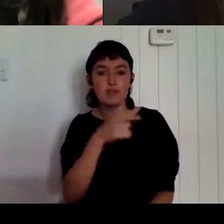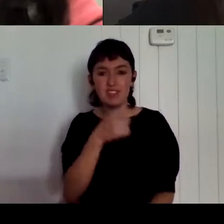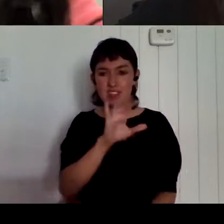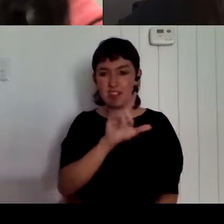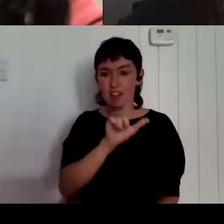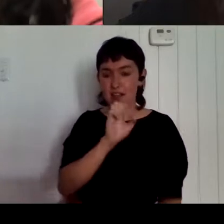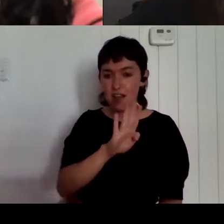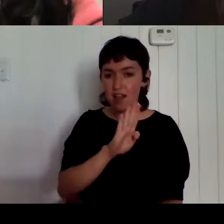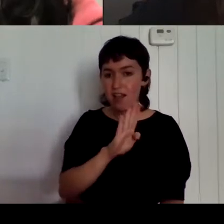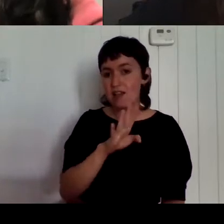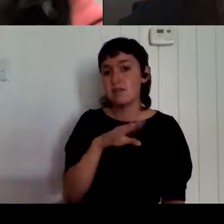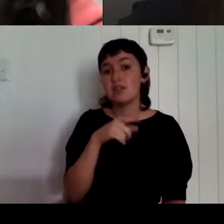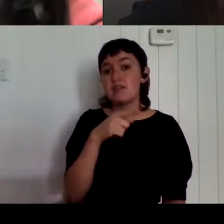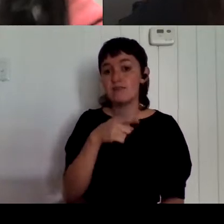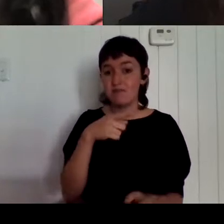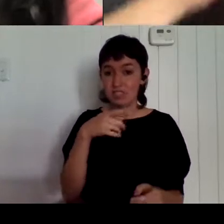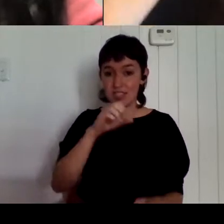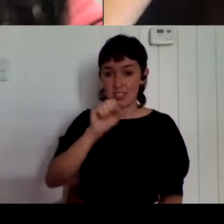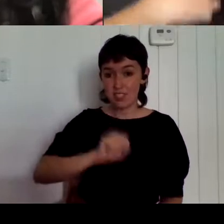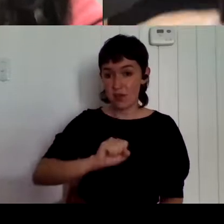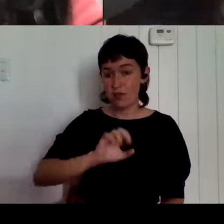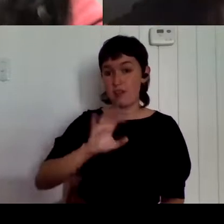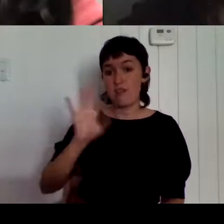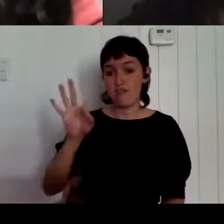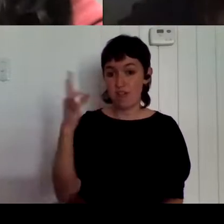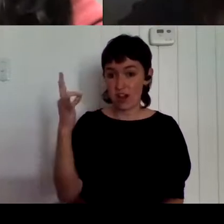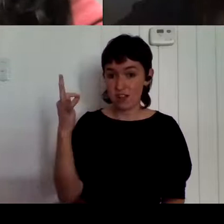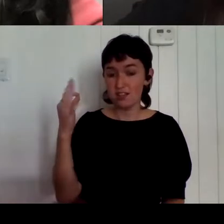are from the south of France and Ville-sur-la-Marche.